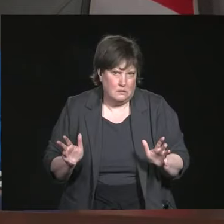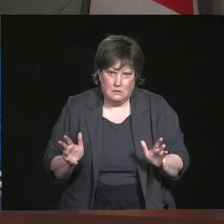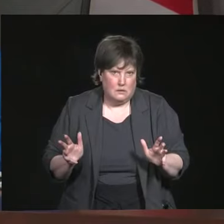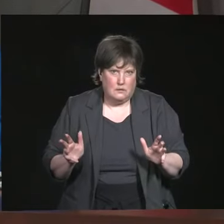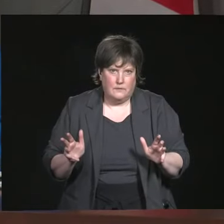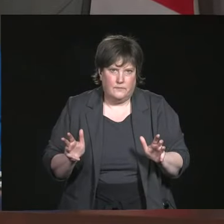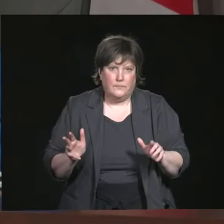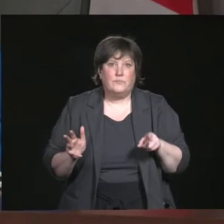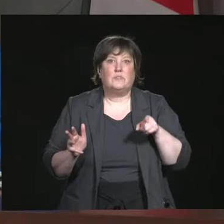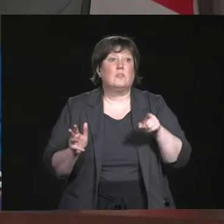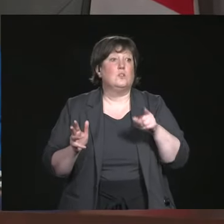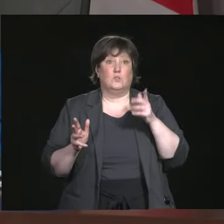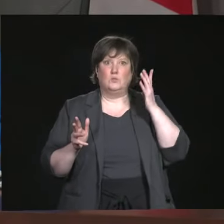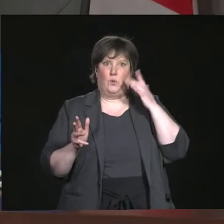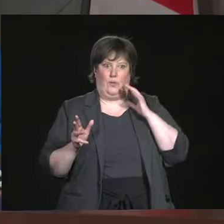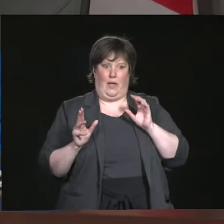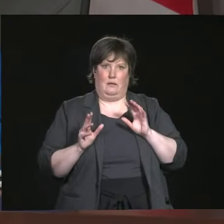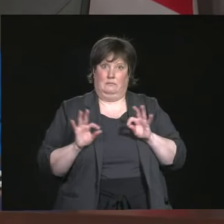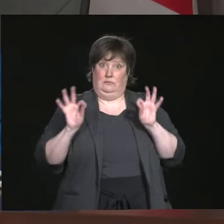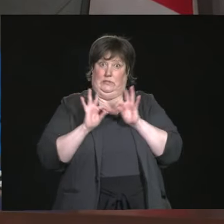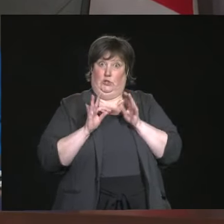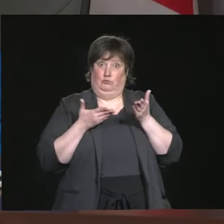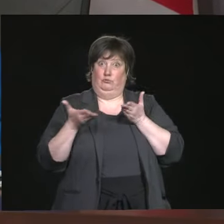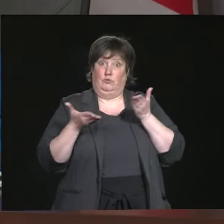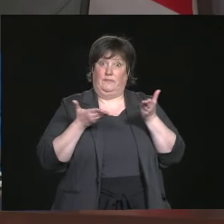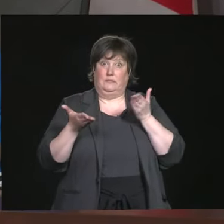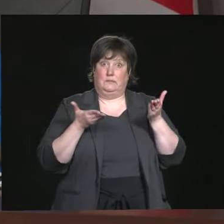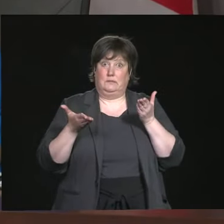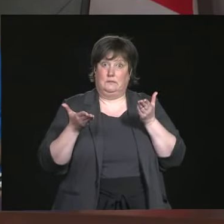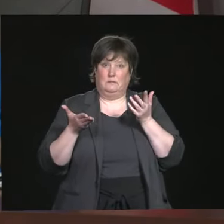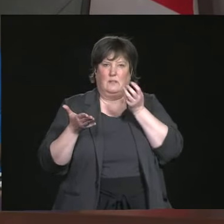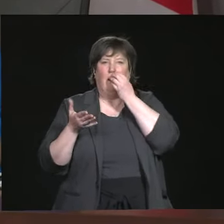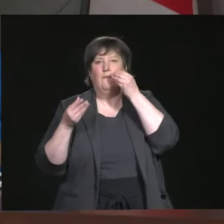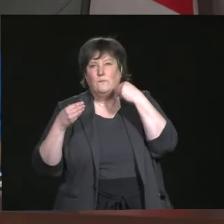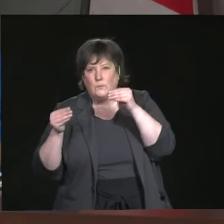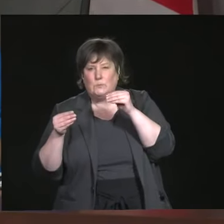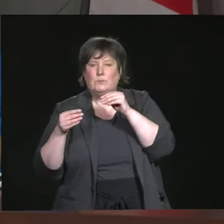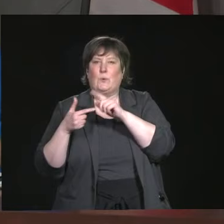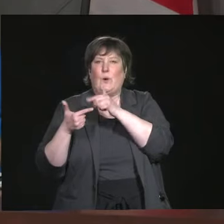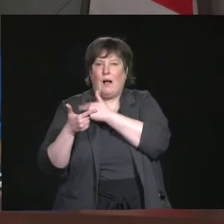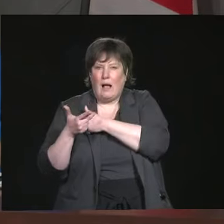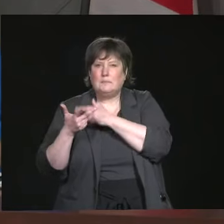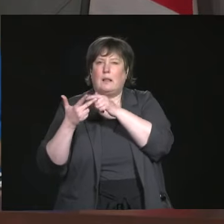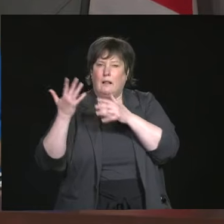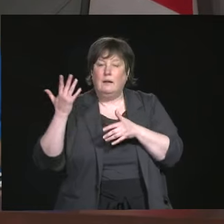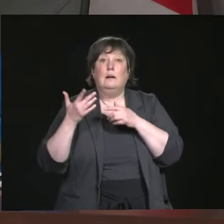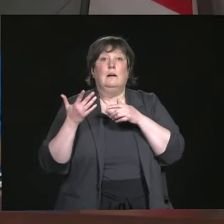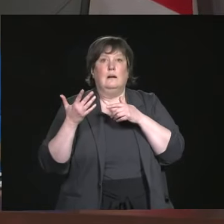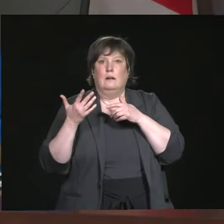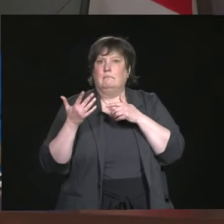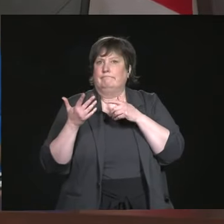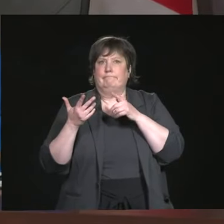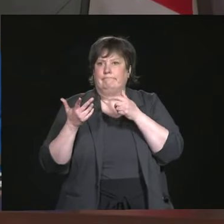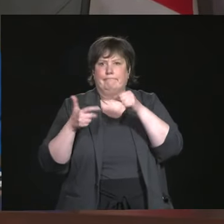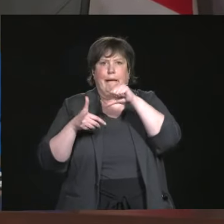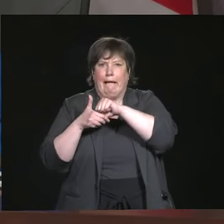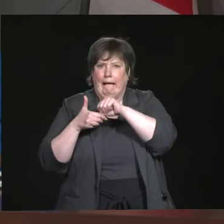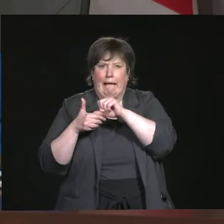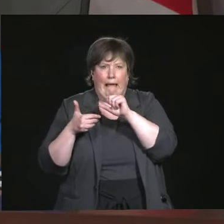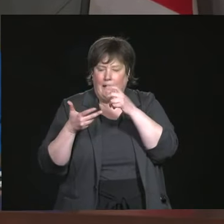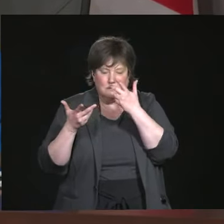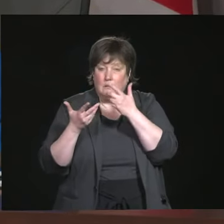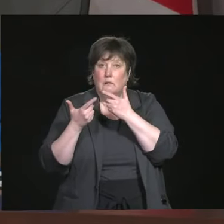services, having them make sure grocery stores or other places where people do have to